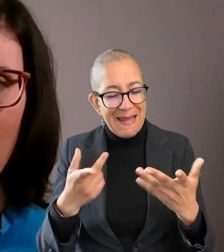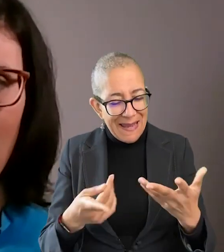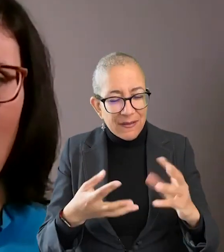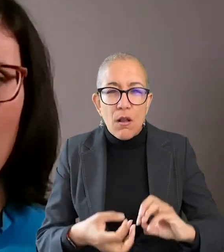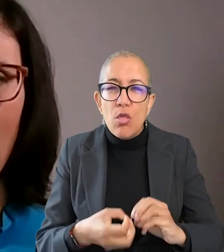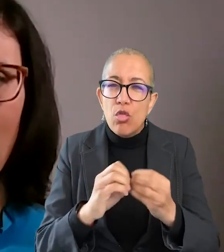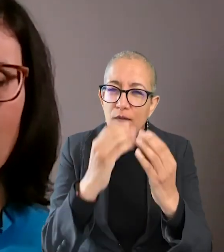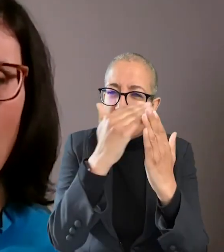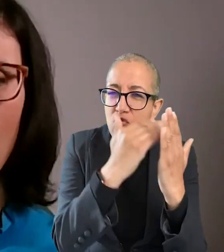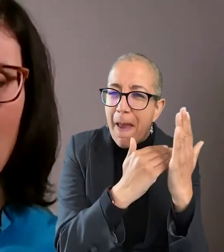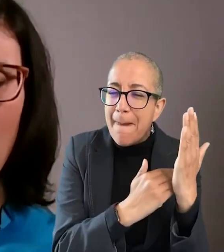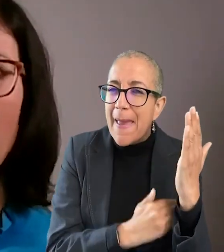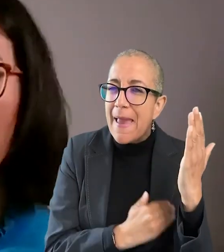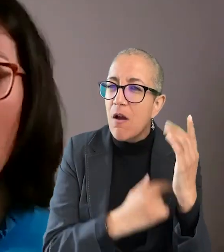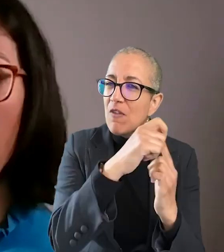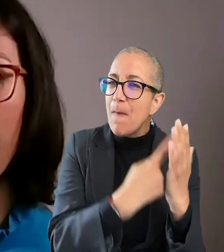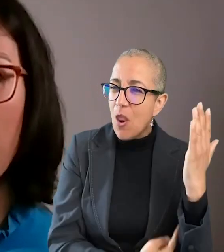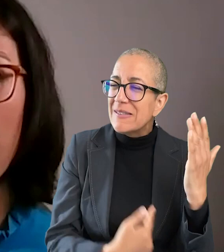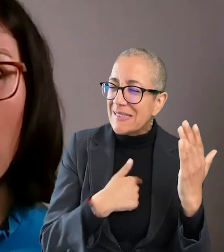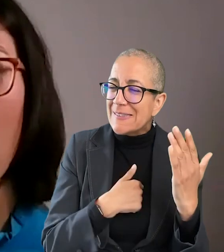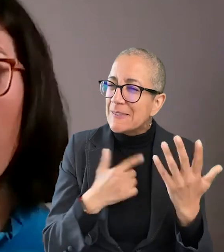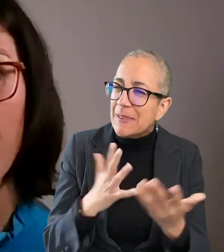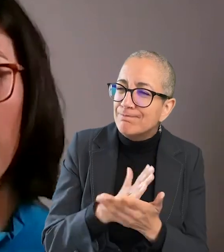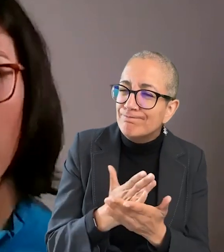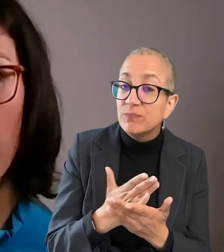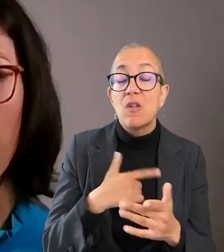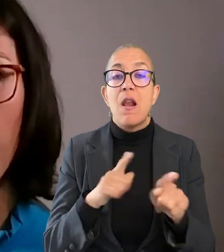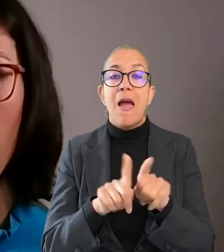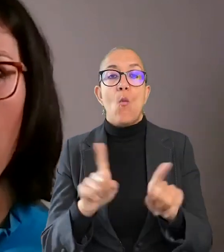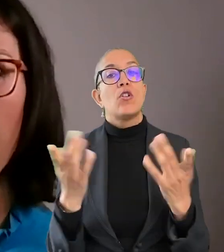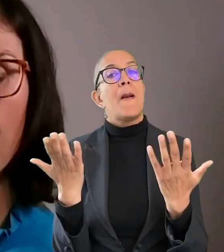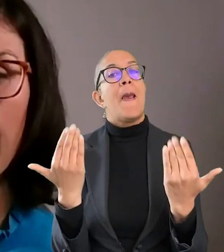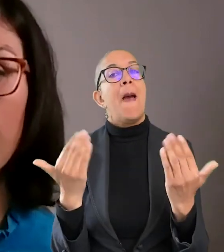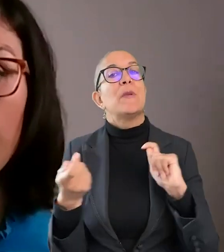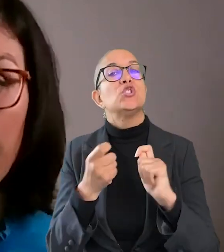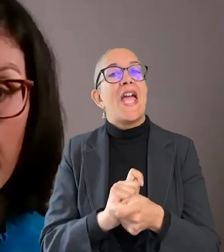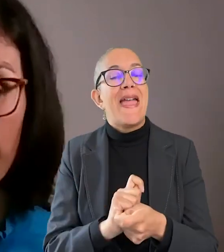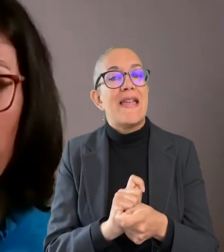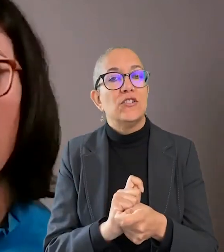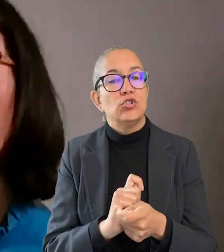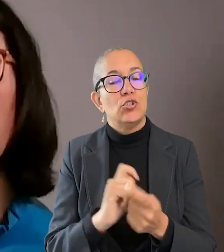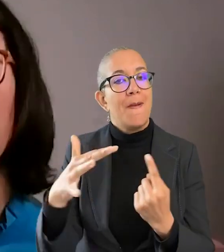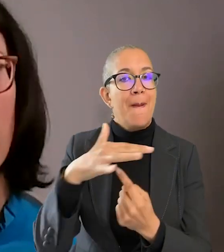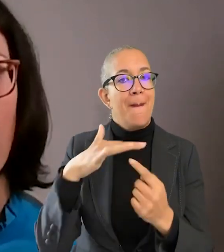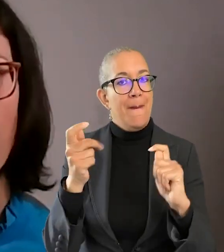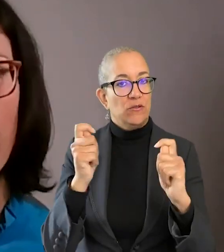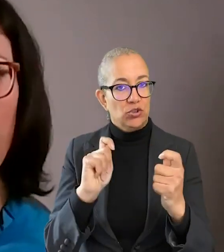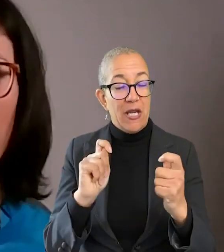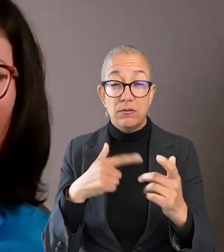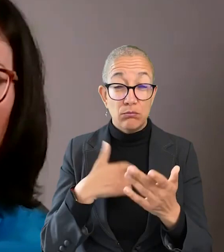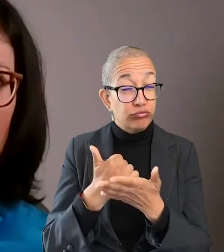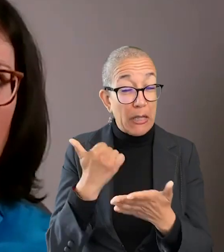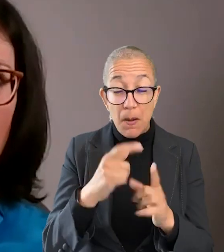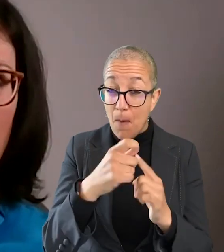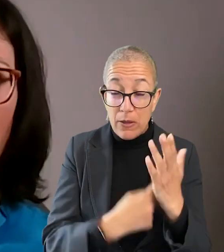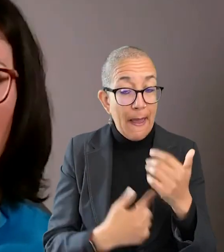with. Yeah. So a good example, I think, being our climate change policy, which is brilliant. You know, it was brought in last year, it's